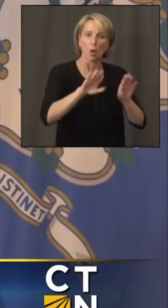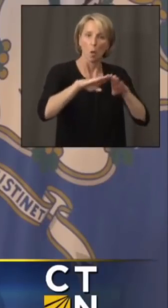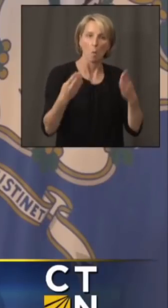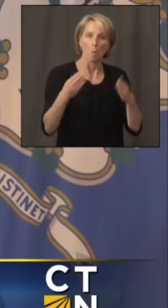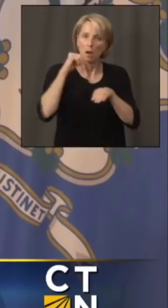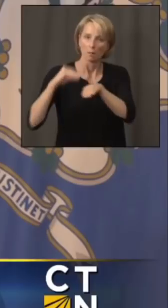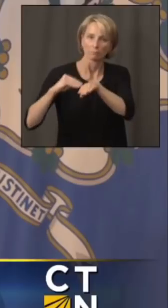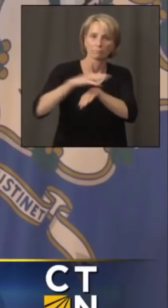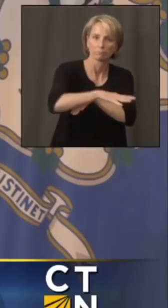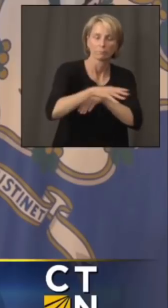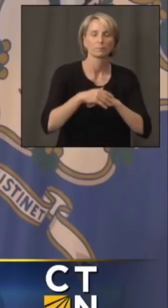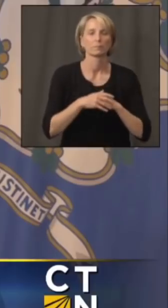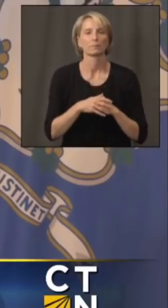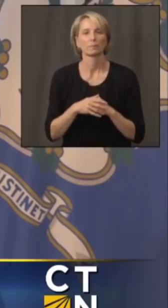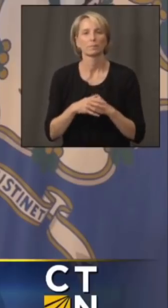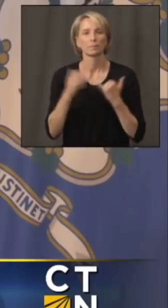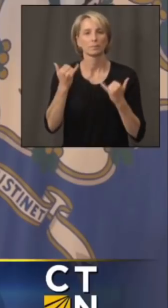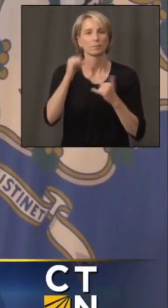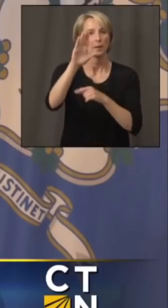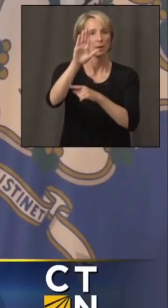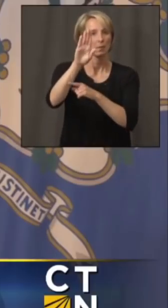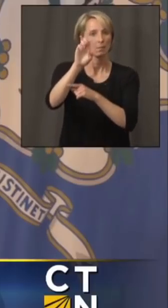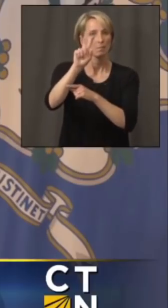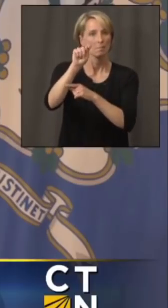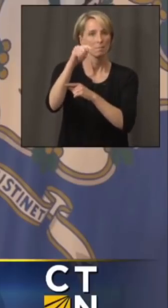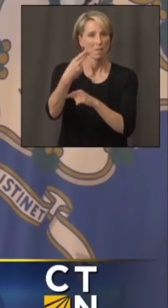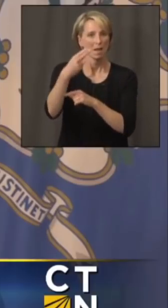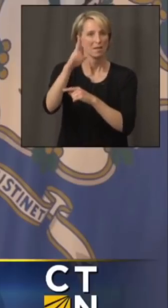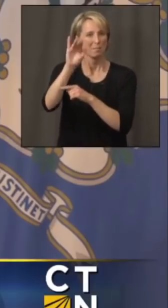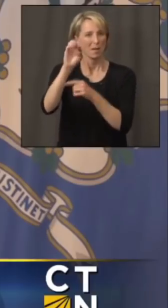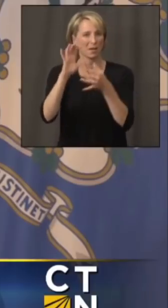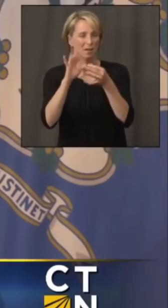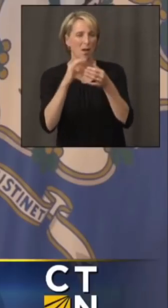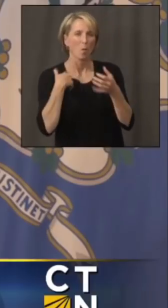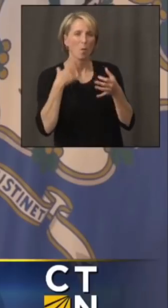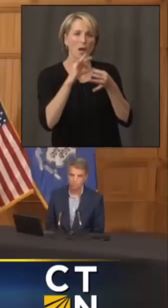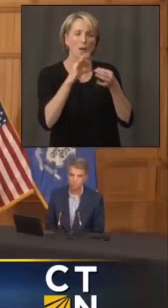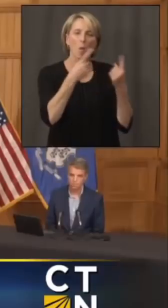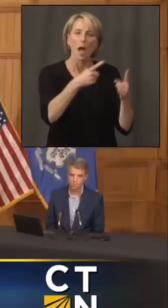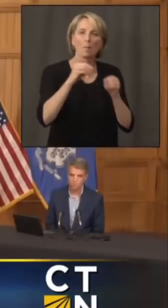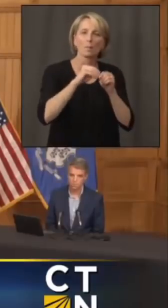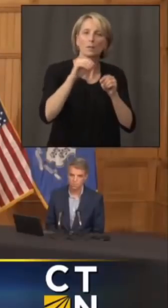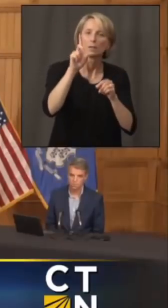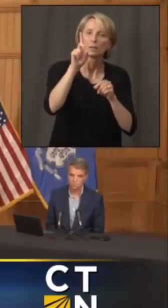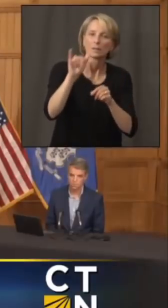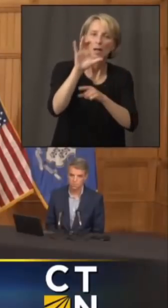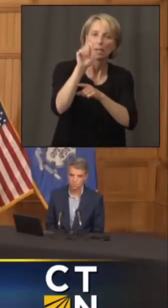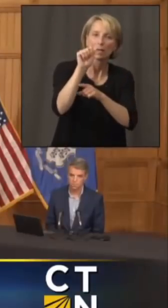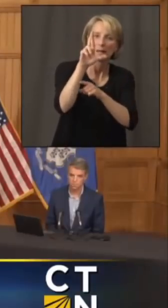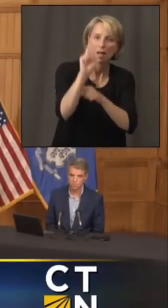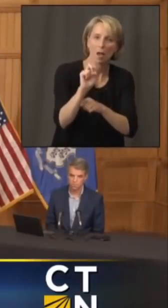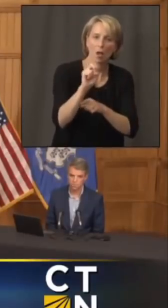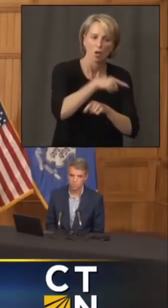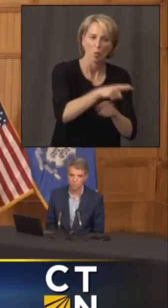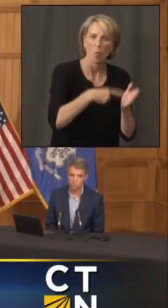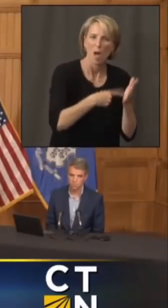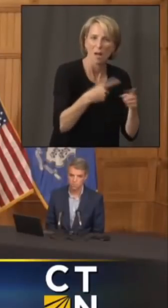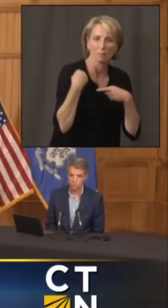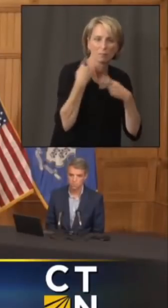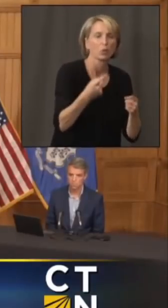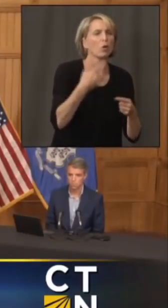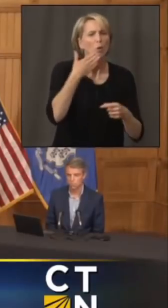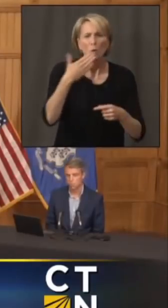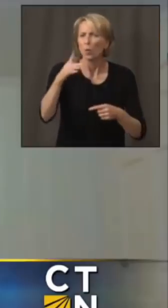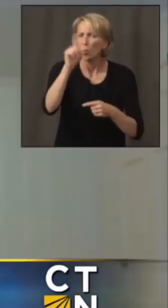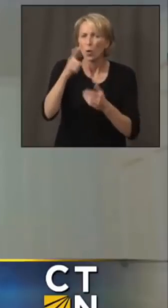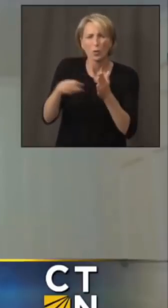Governor, if I can just speak to what's happened in childcare when there are cases, it's a really great question. And I think for schools, as with